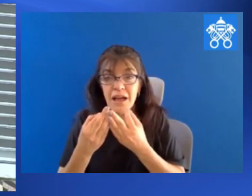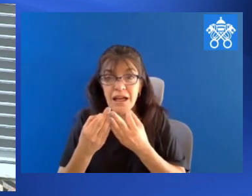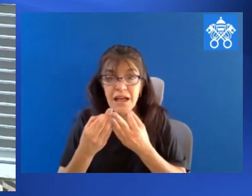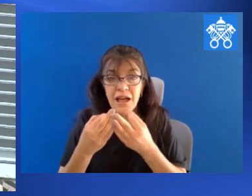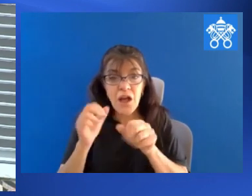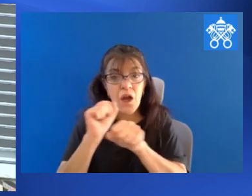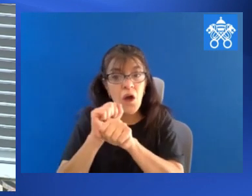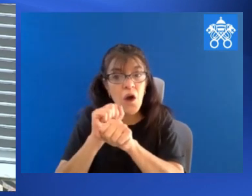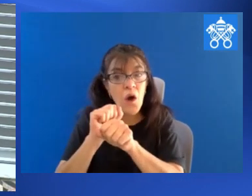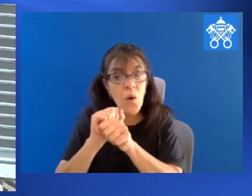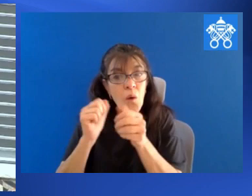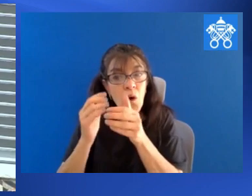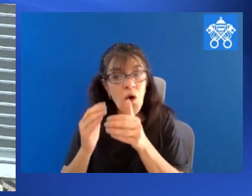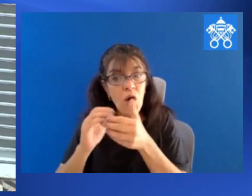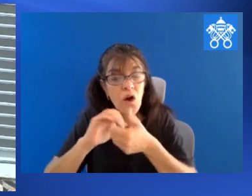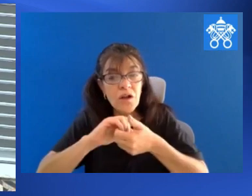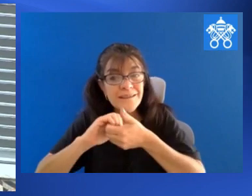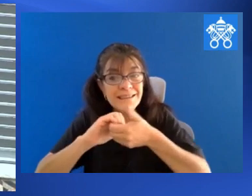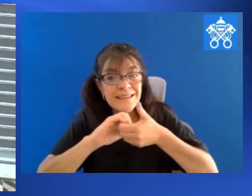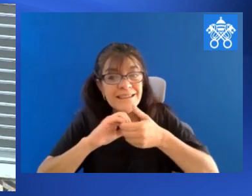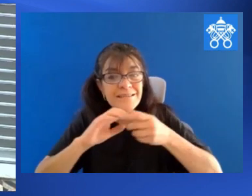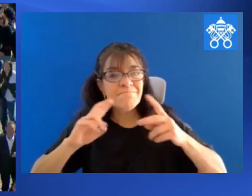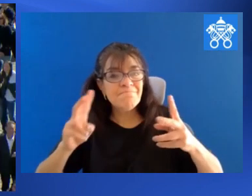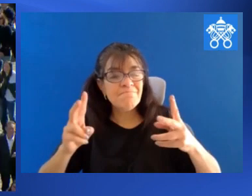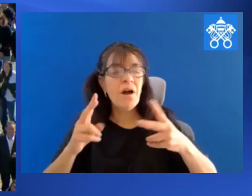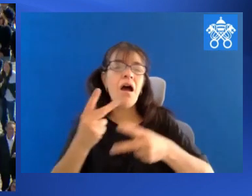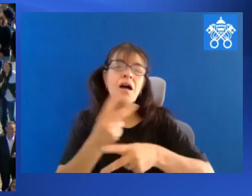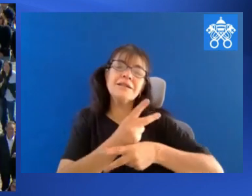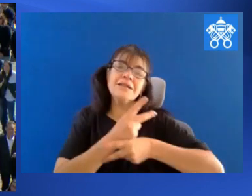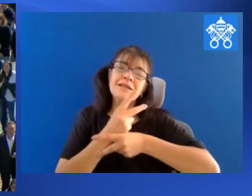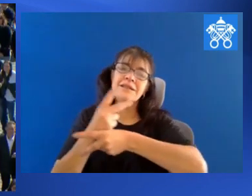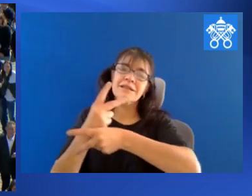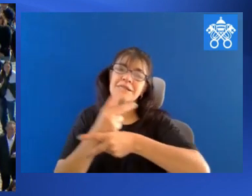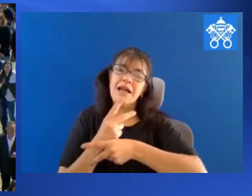who take care of us in the most varied ways.